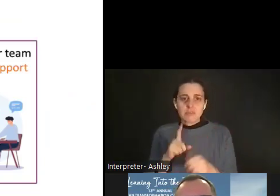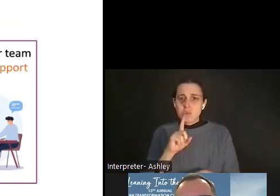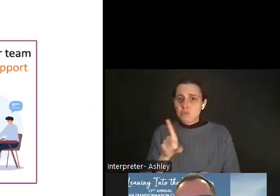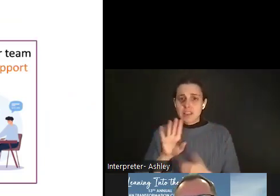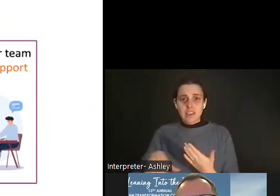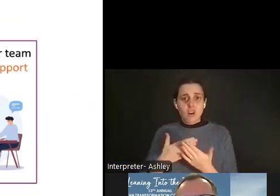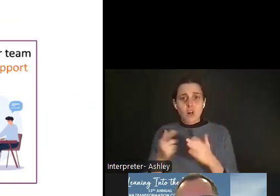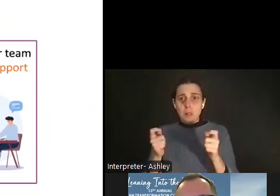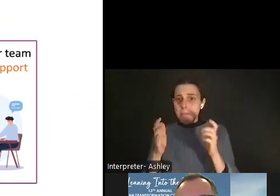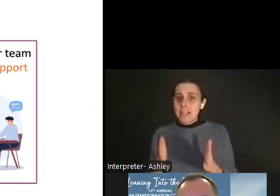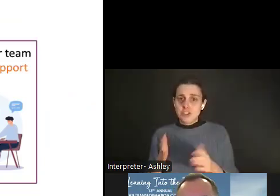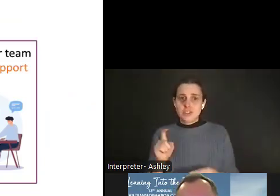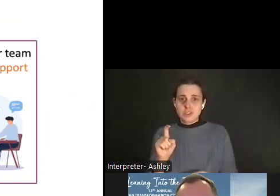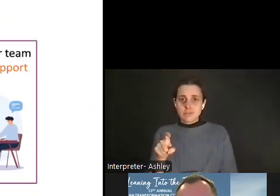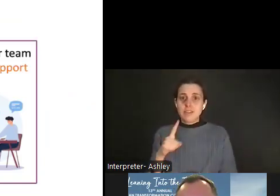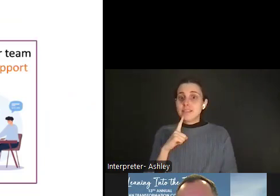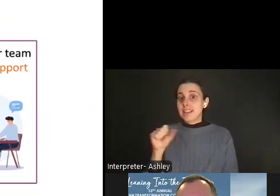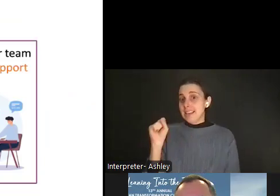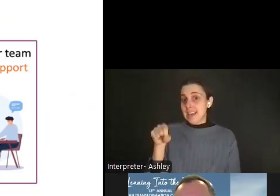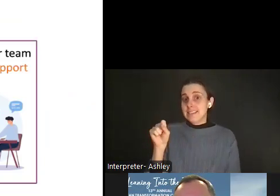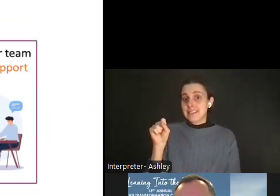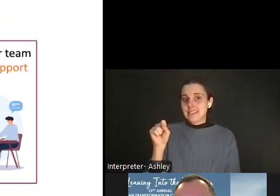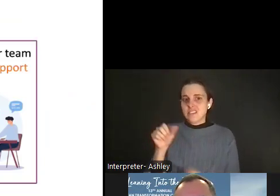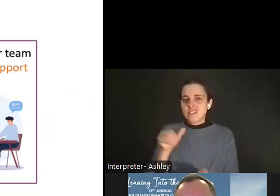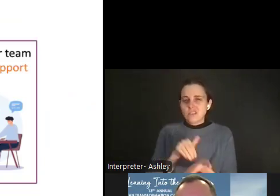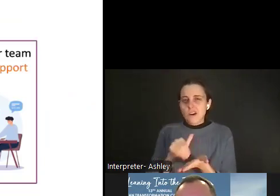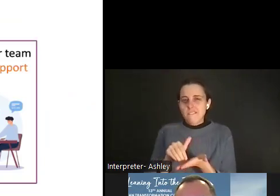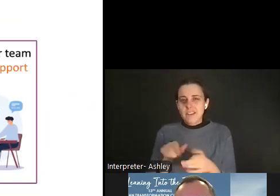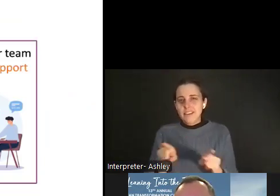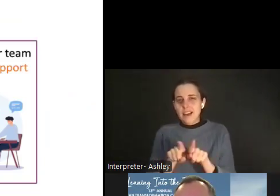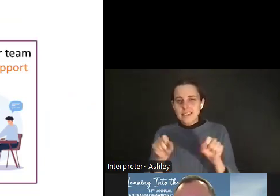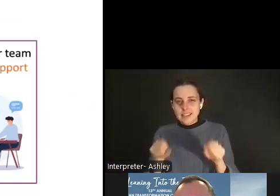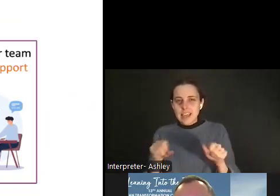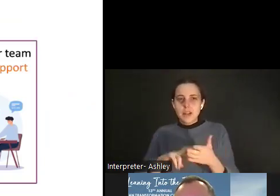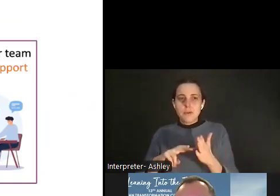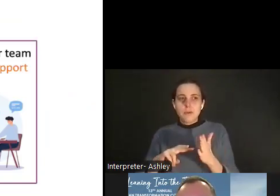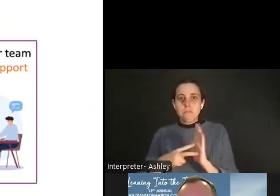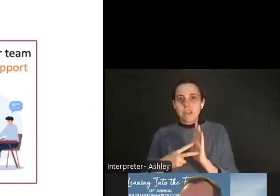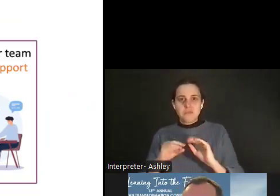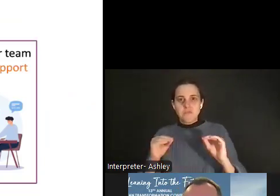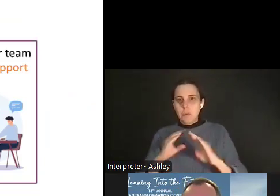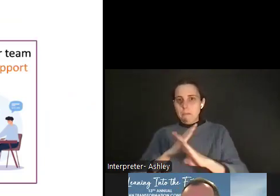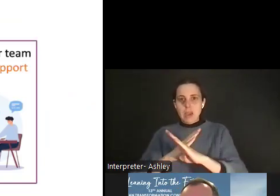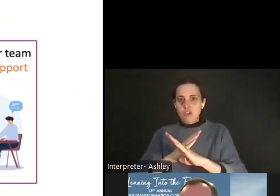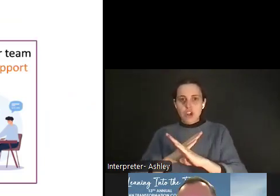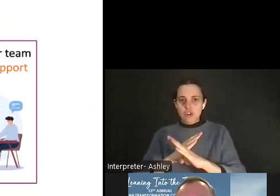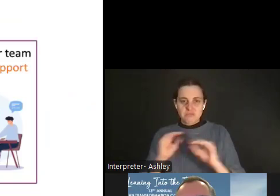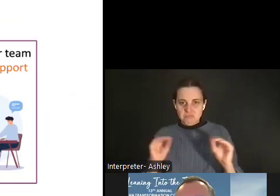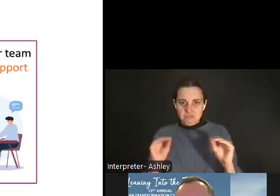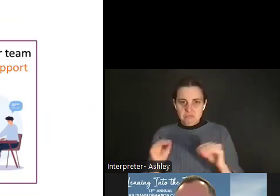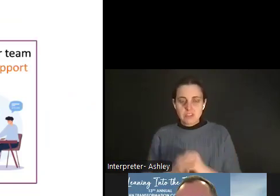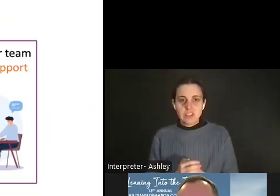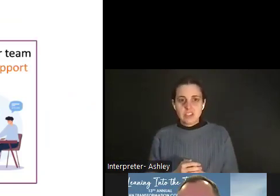say yes as often as they can, right? So there's no barrier there. So it's usually, yep, that's a great